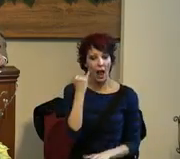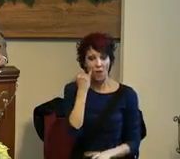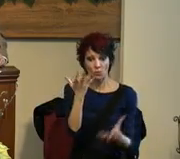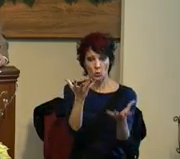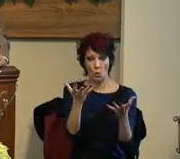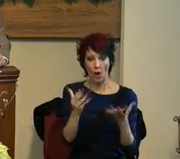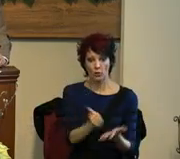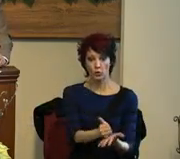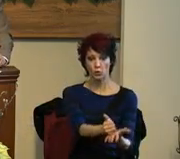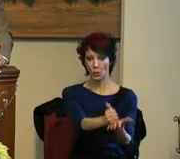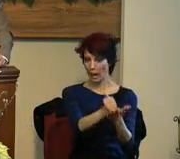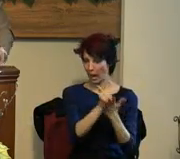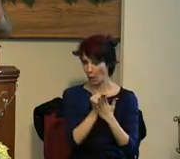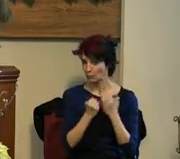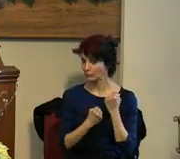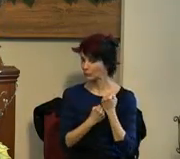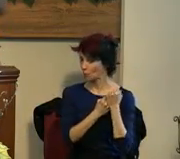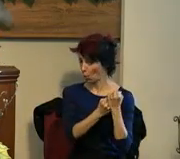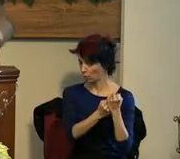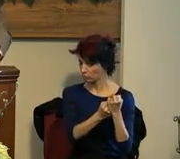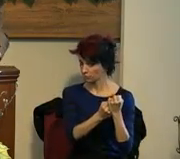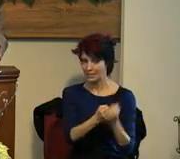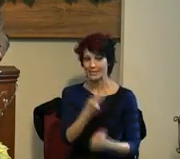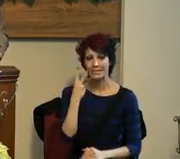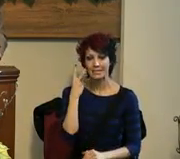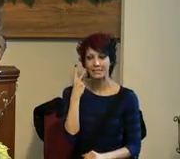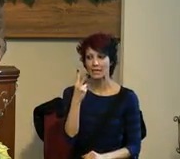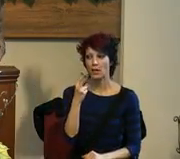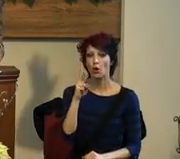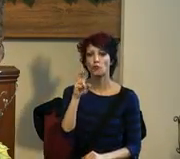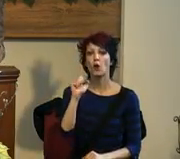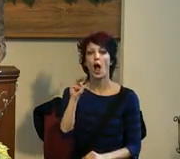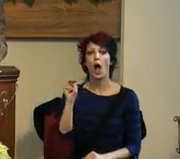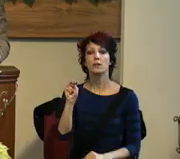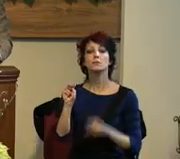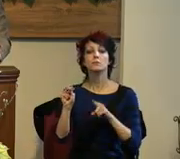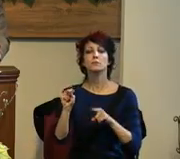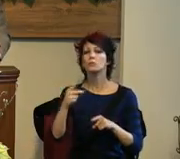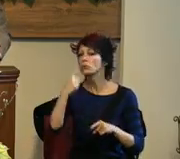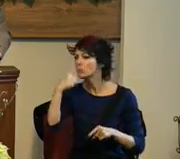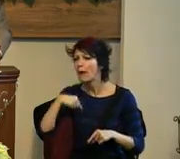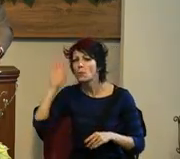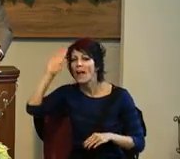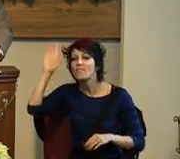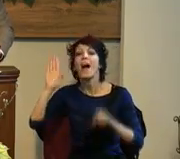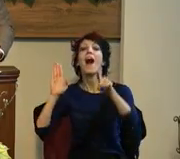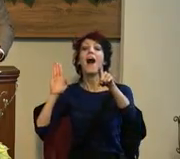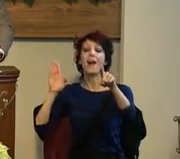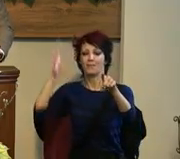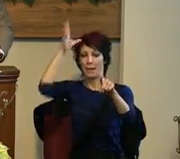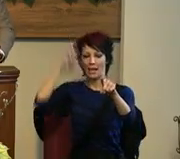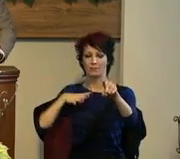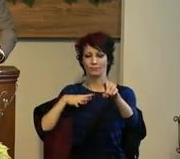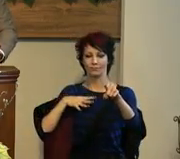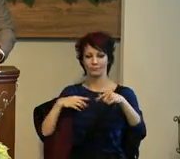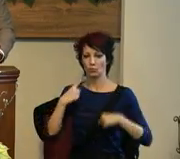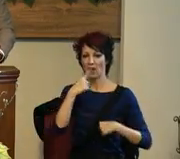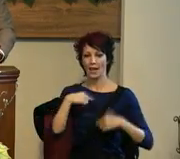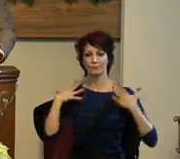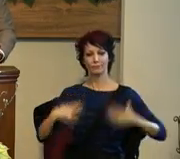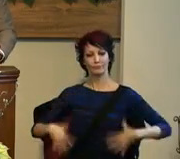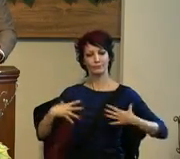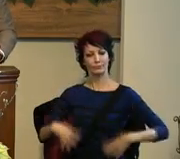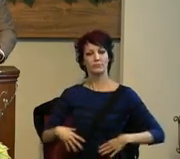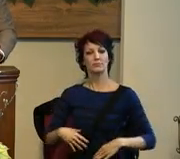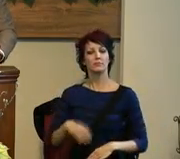help or go along this morning uh please see Ron birchard Ron if you would just wave so everyone can see who you are uh and Ron will be delighted to take